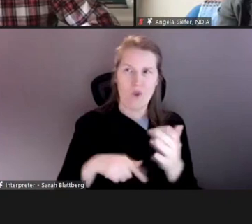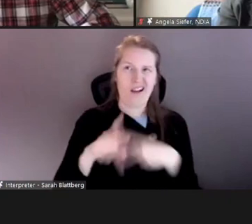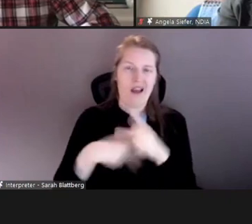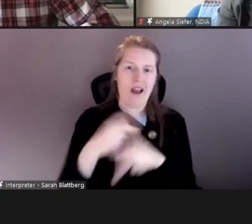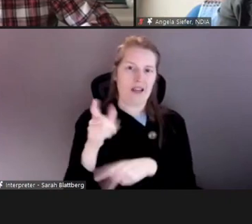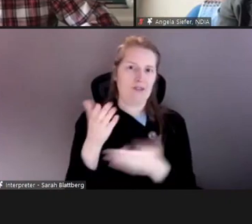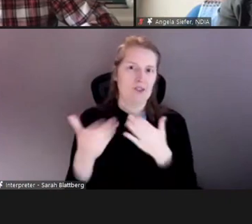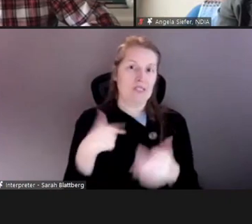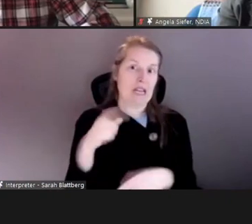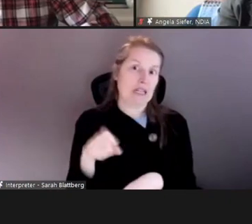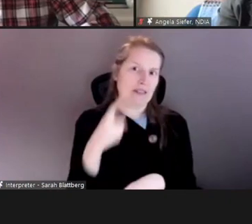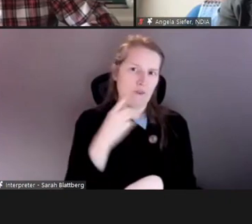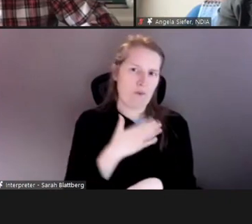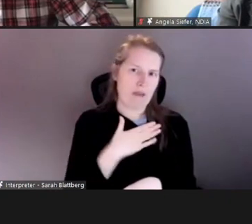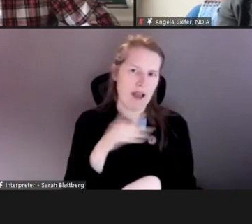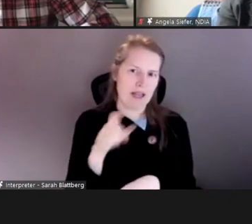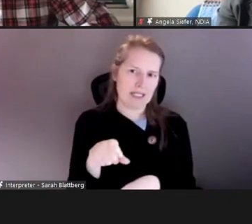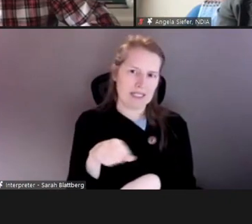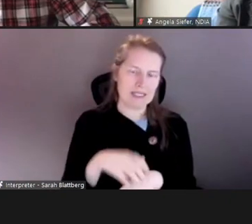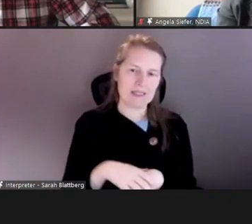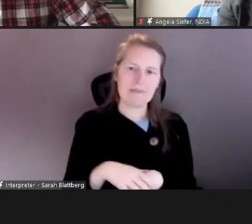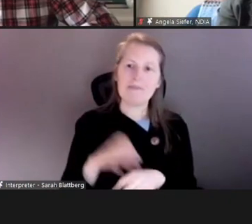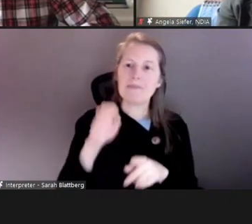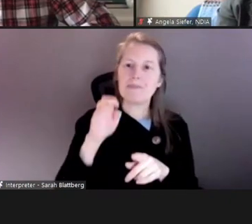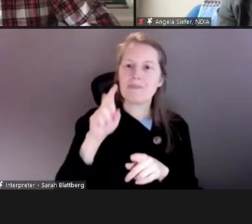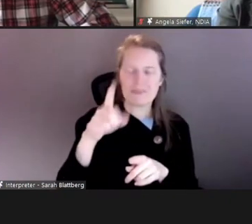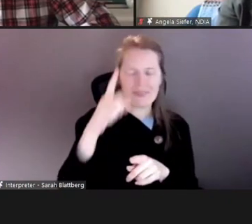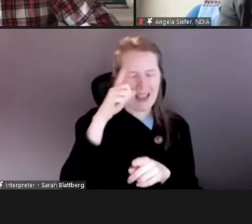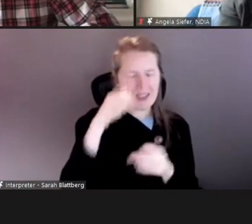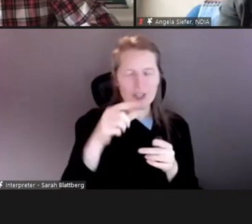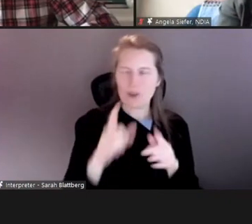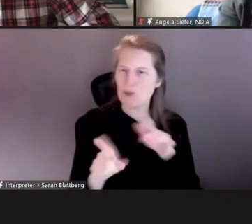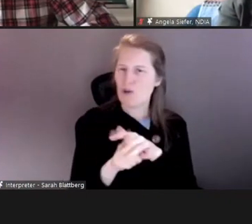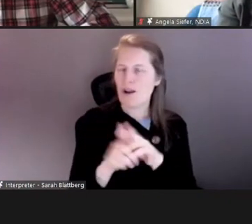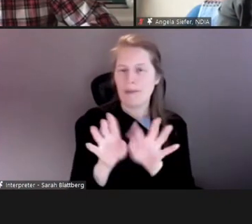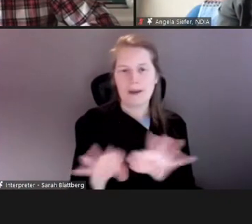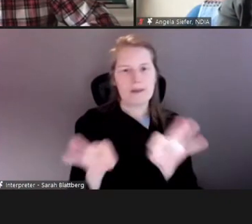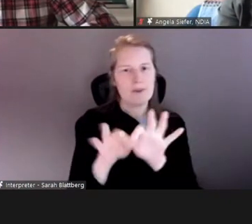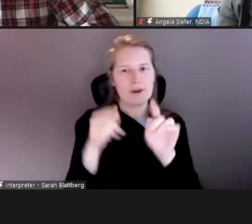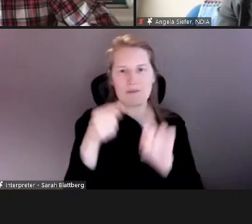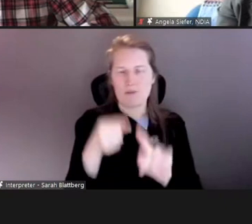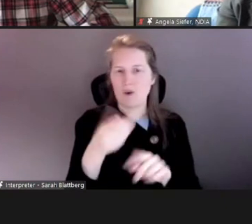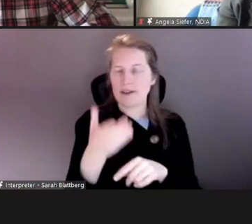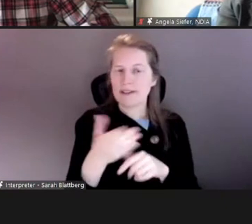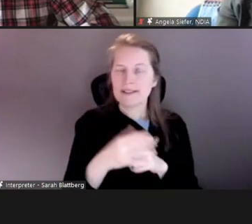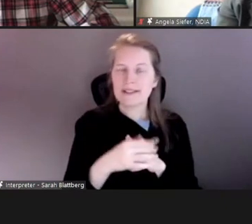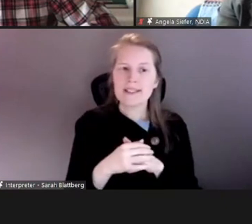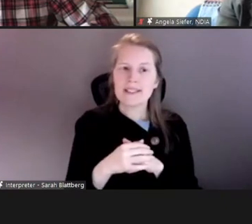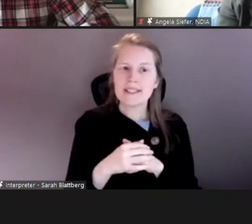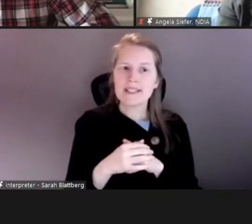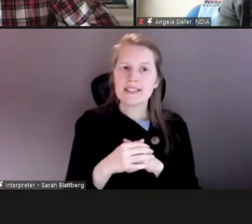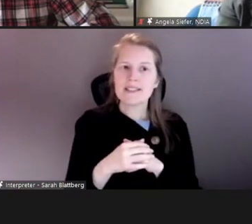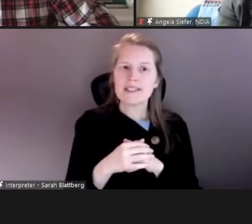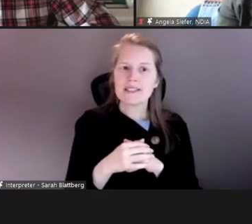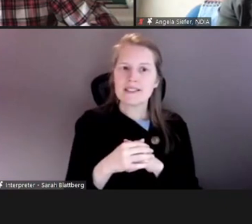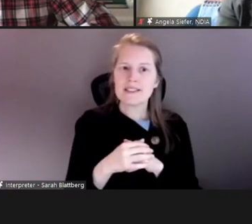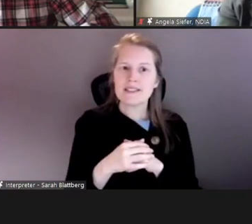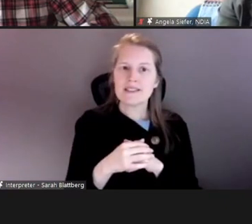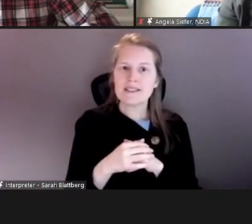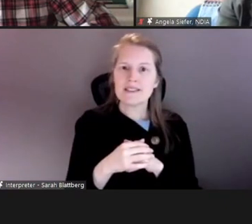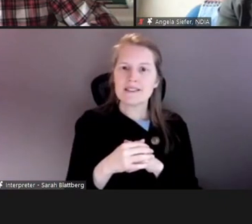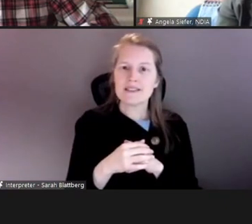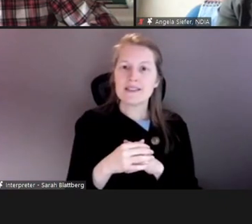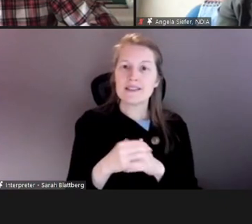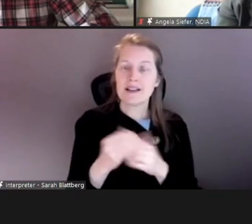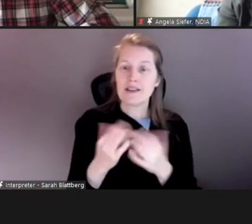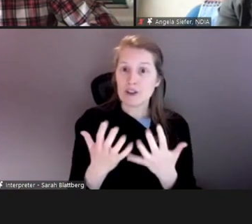purchase. And I think you teed up an important point there, and it's the idea that, you know, there's an audience for